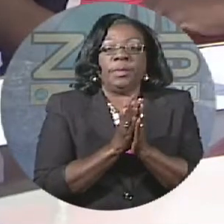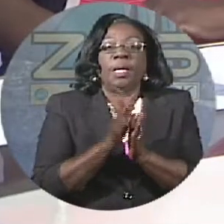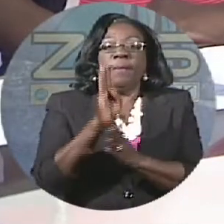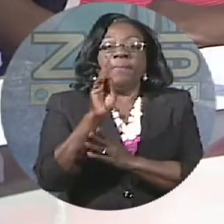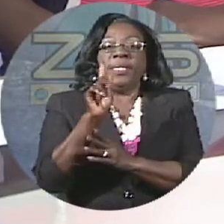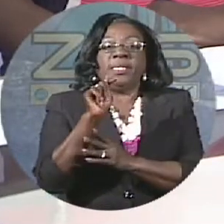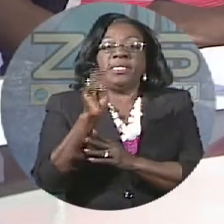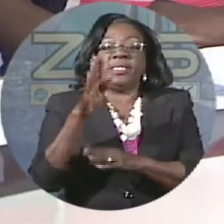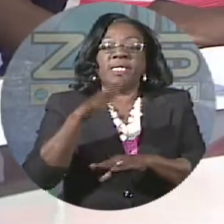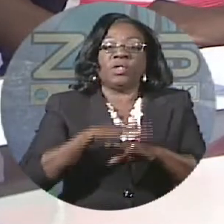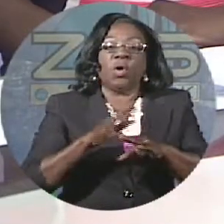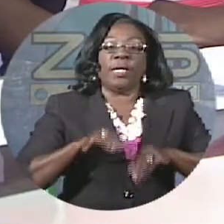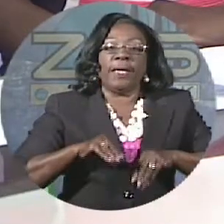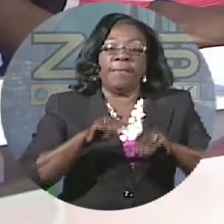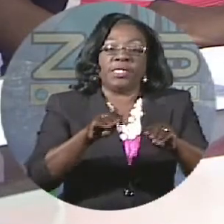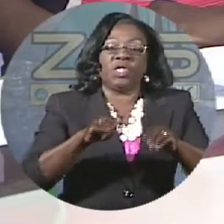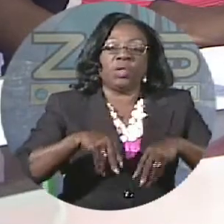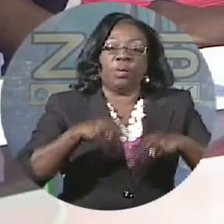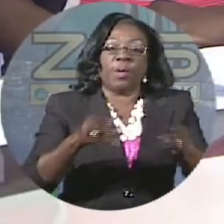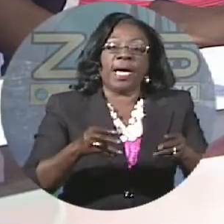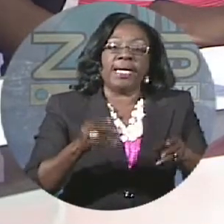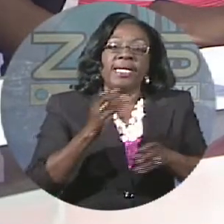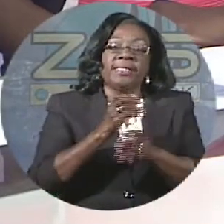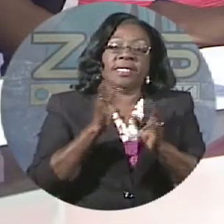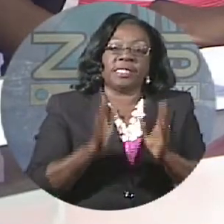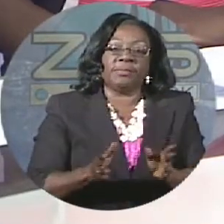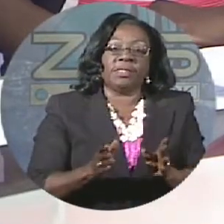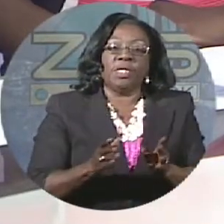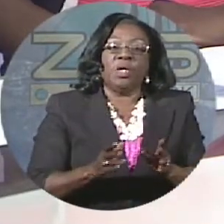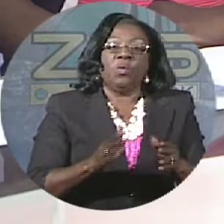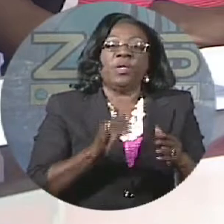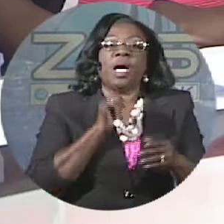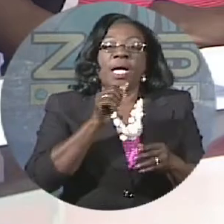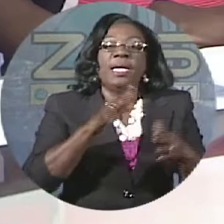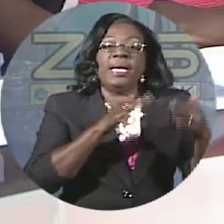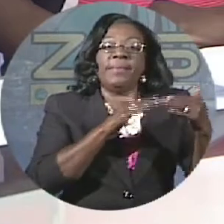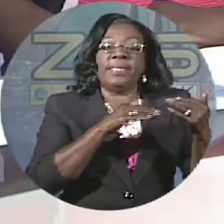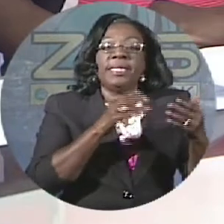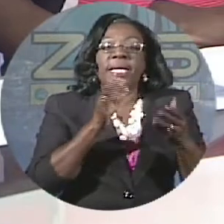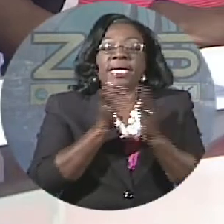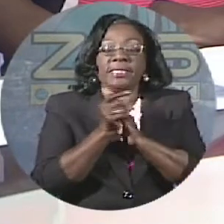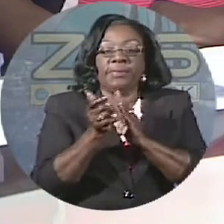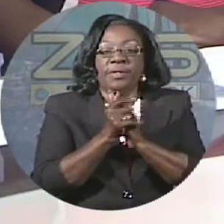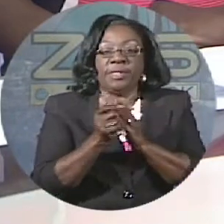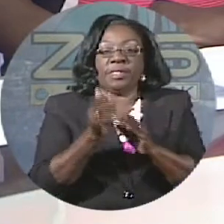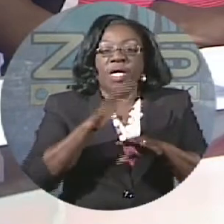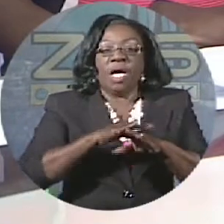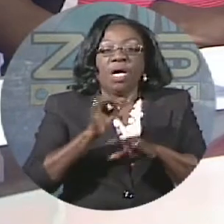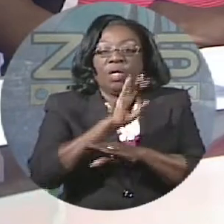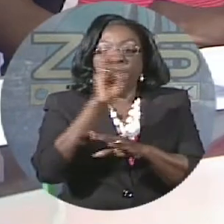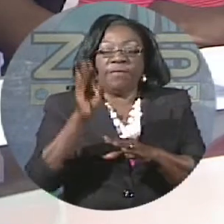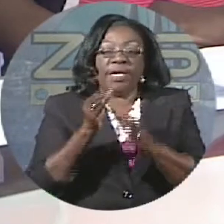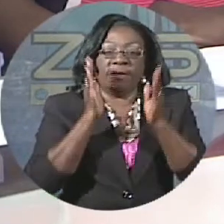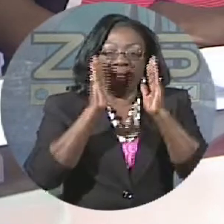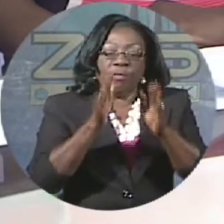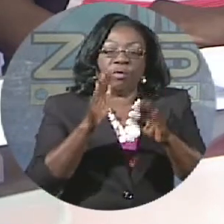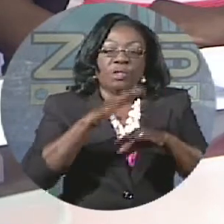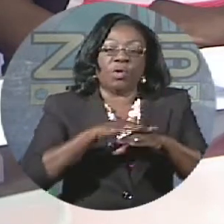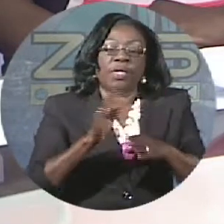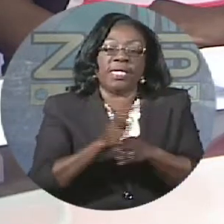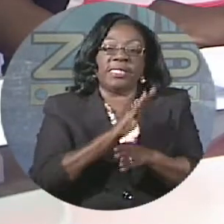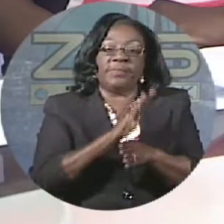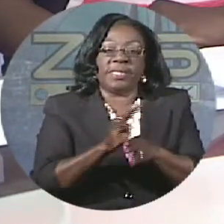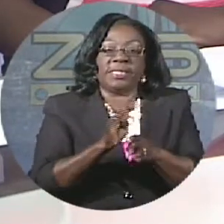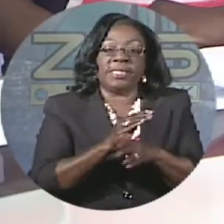BTC is on a mission to provide its customers with a limitless experience, and on Friday, its focus was on its business clientele. Well, tonight,